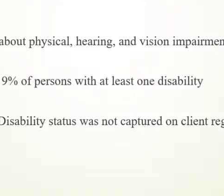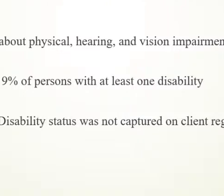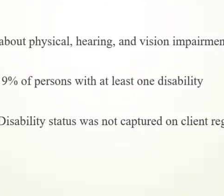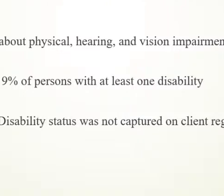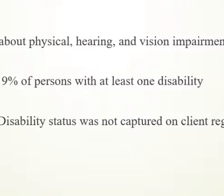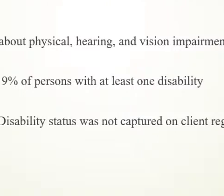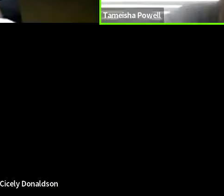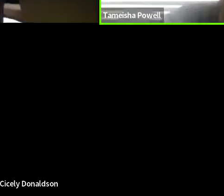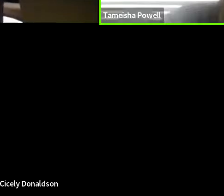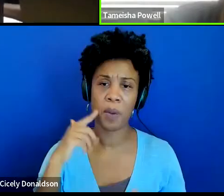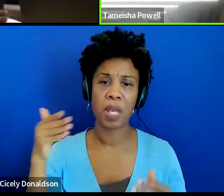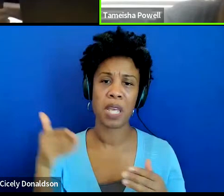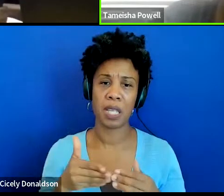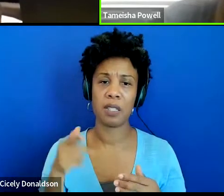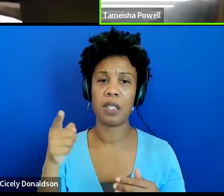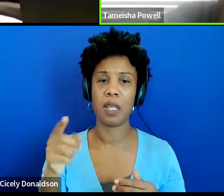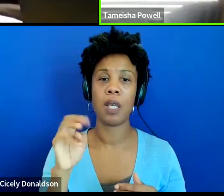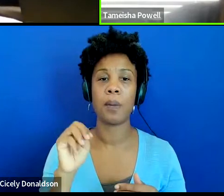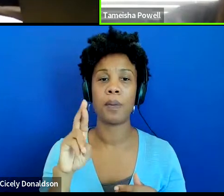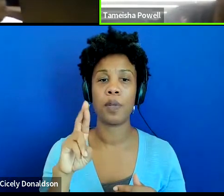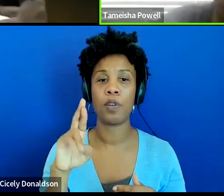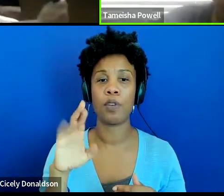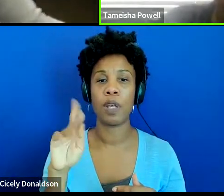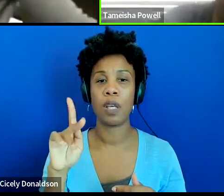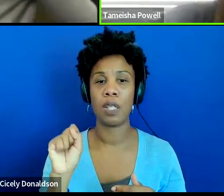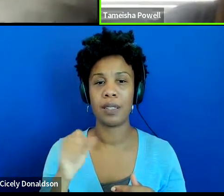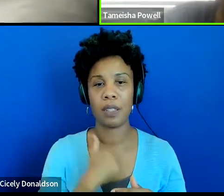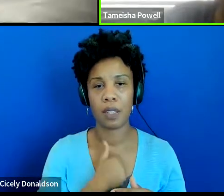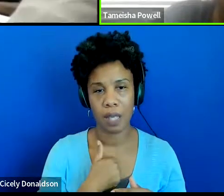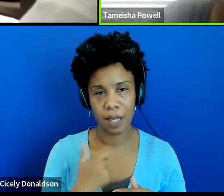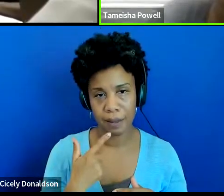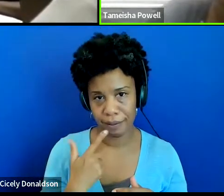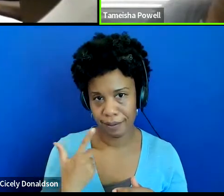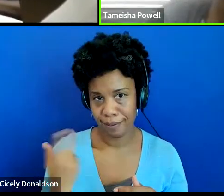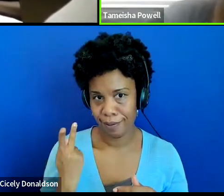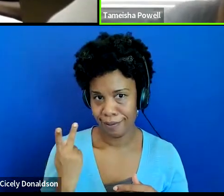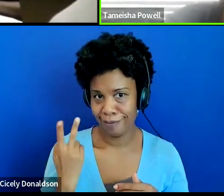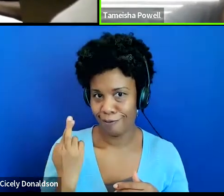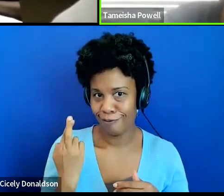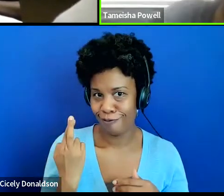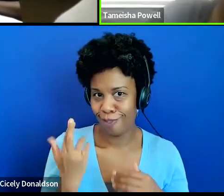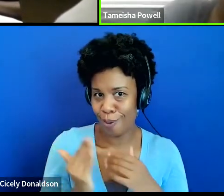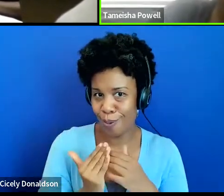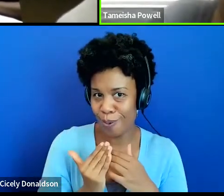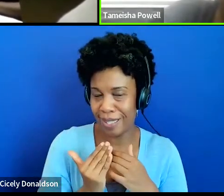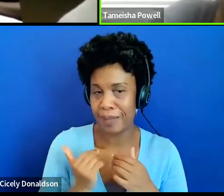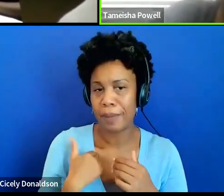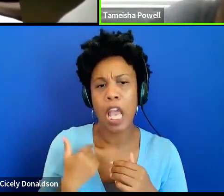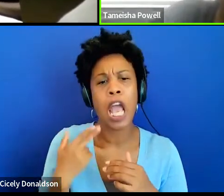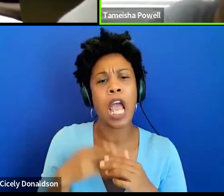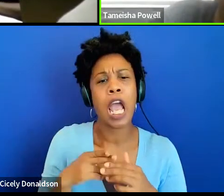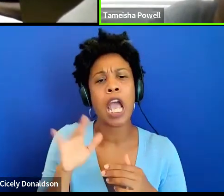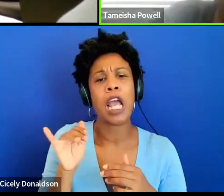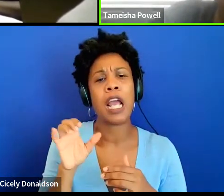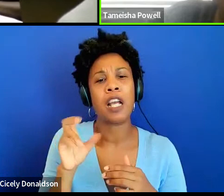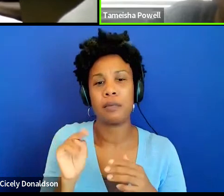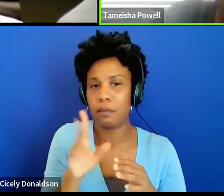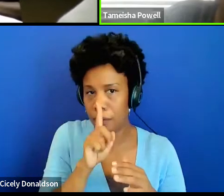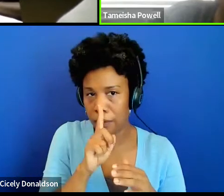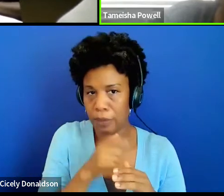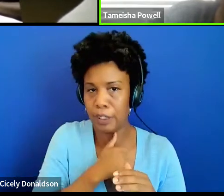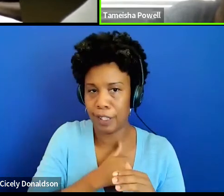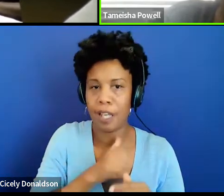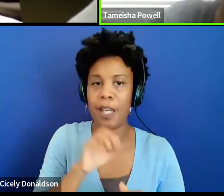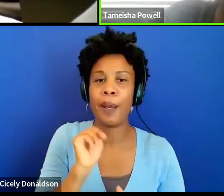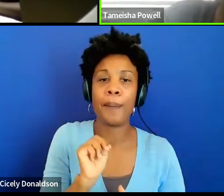going to introduce Mr. Ricketts. I'm sorry, I'm saying Jason is a familiarity sometimes. But like I said, Mr. Ricketts is a friend